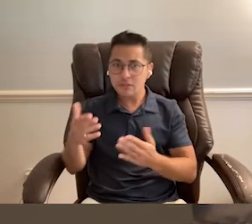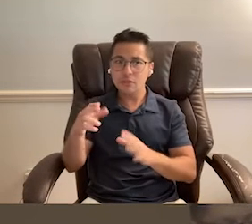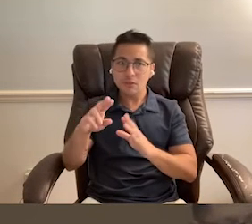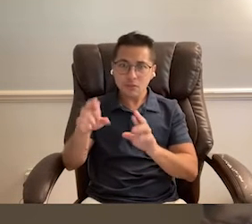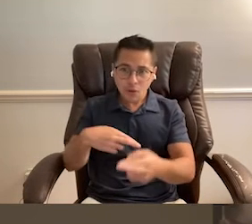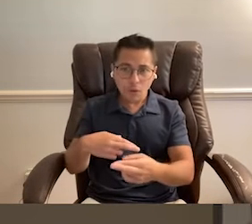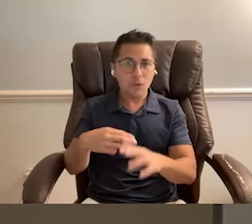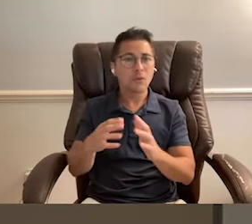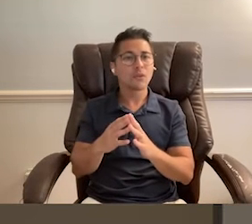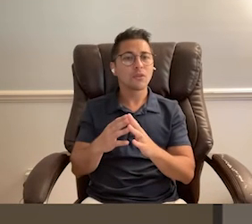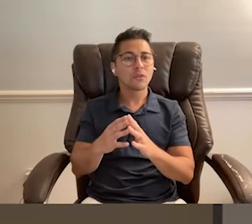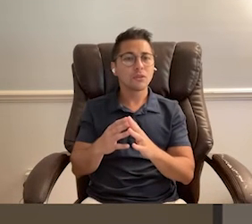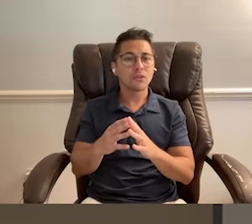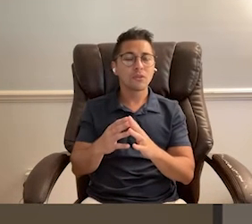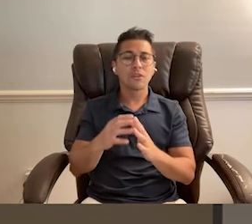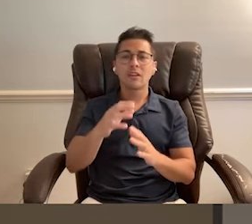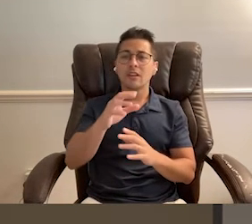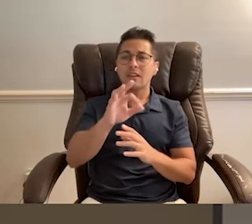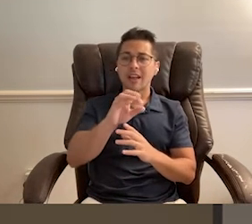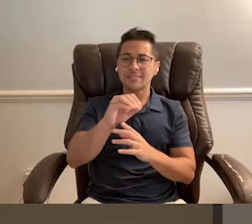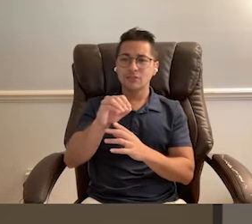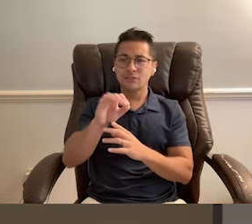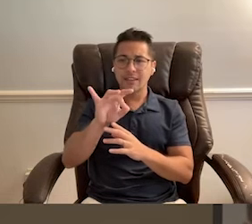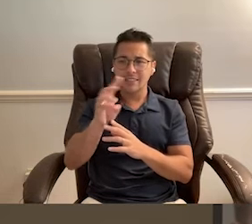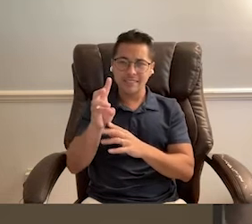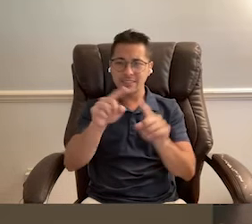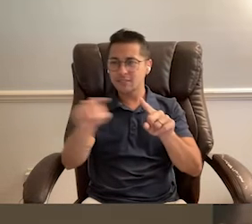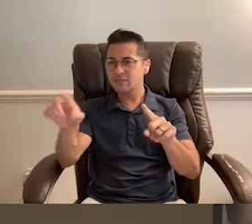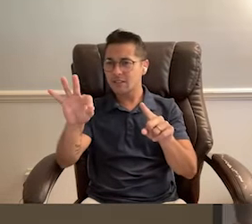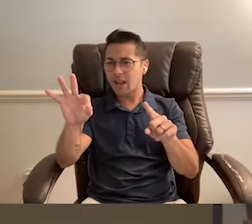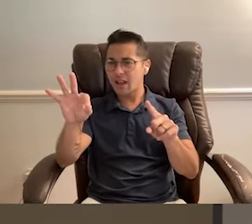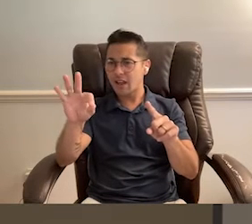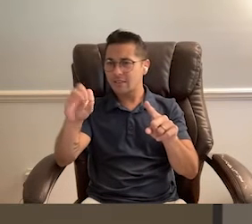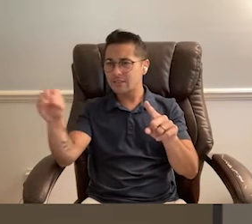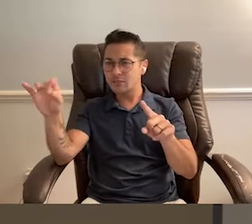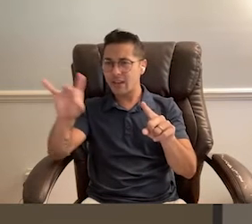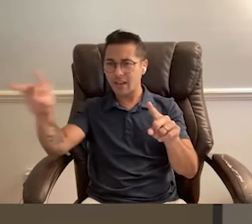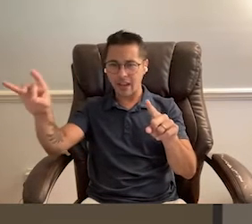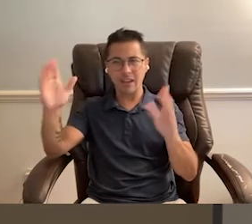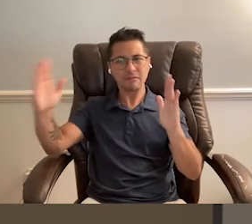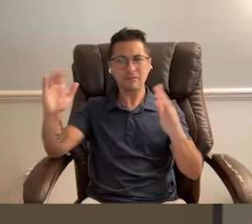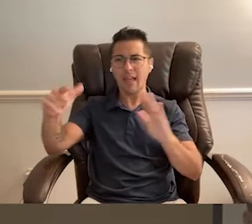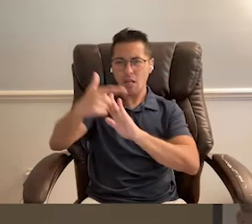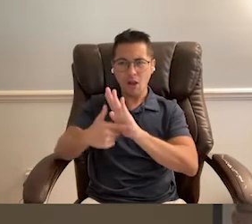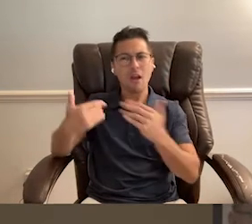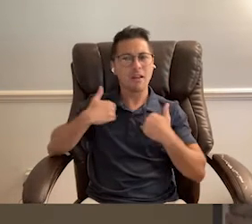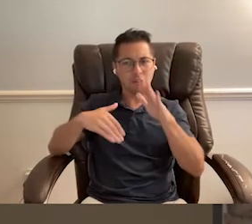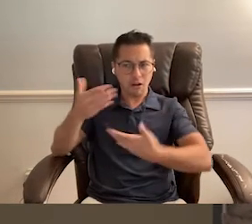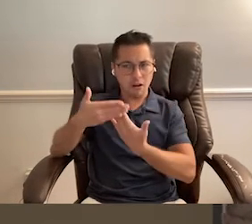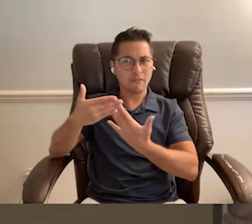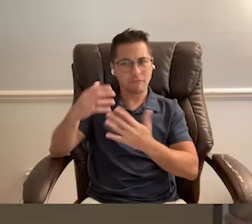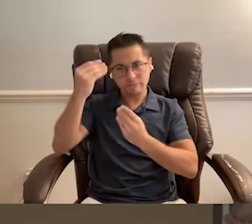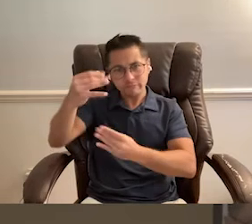through 987 or 988 has all of our statute. But we launched July 1 of 2016, so we're coming up